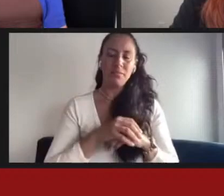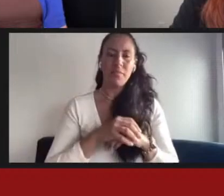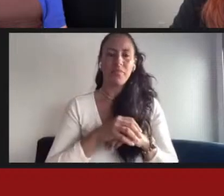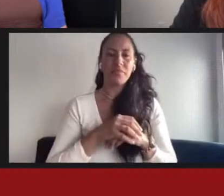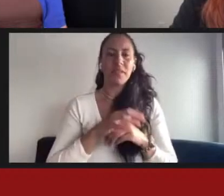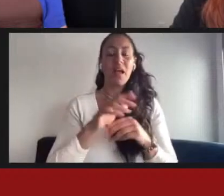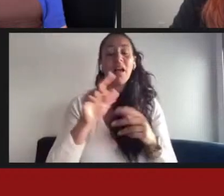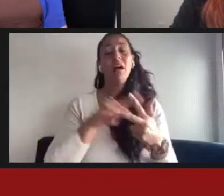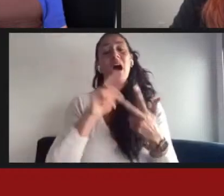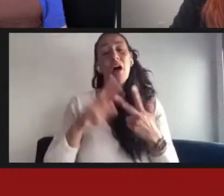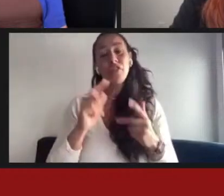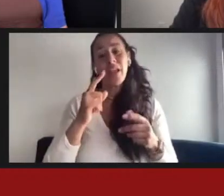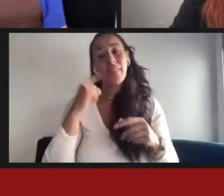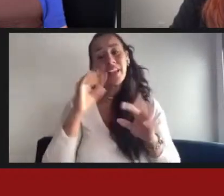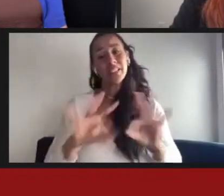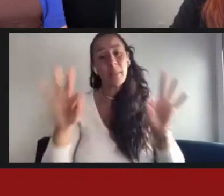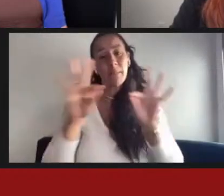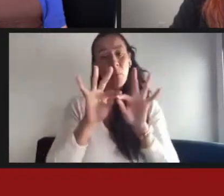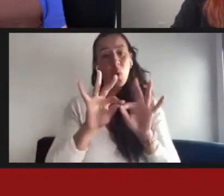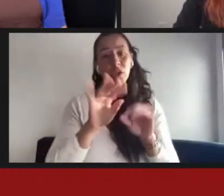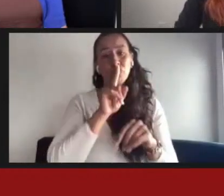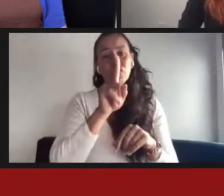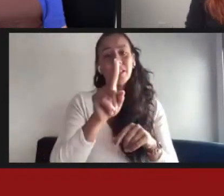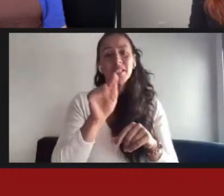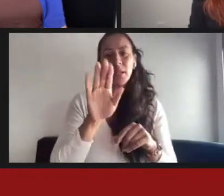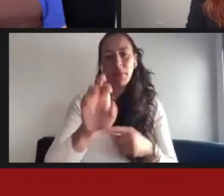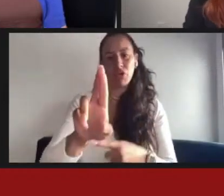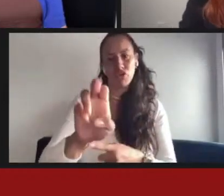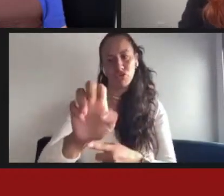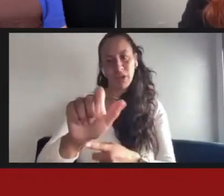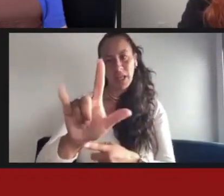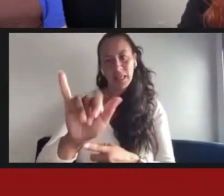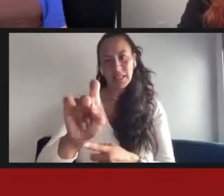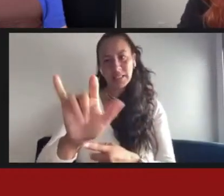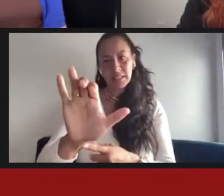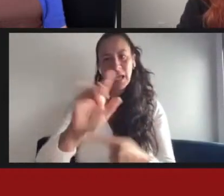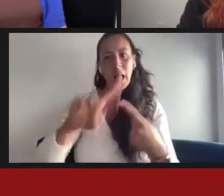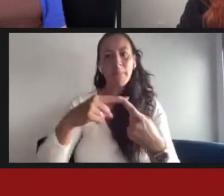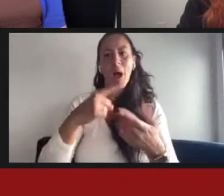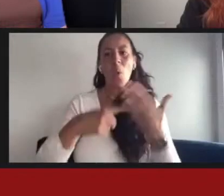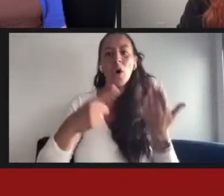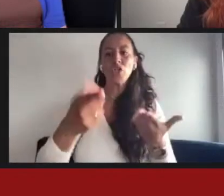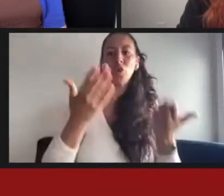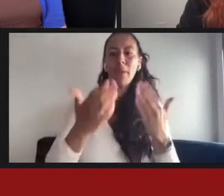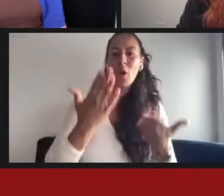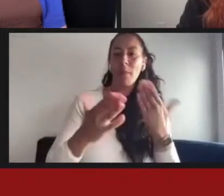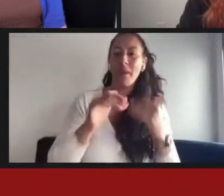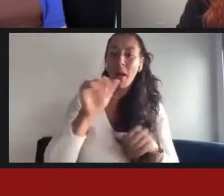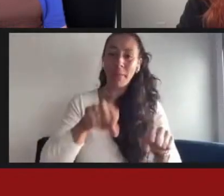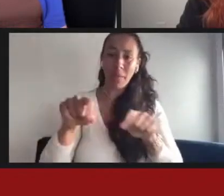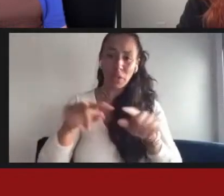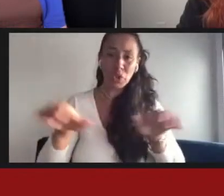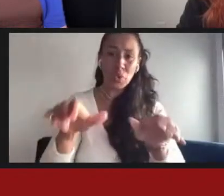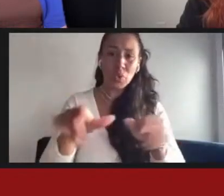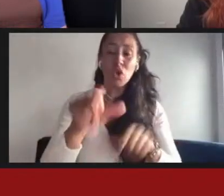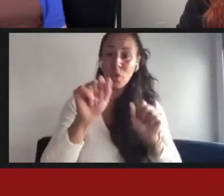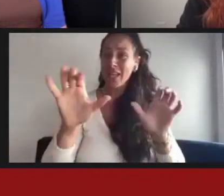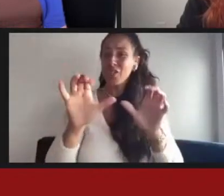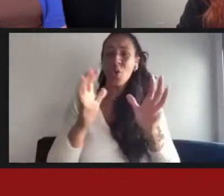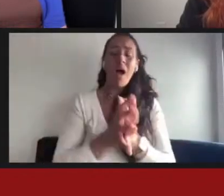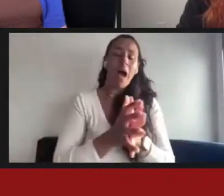is important really is just to be realistic about what you may or may not be able to do. You can do a lot of